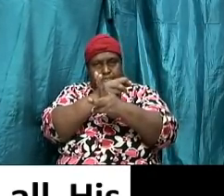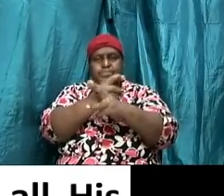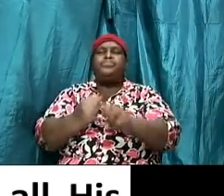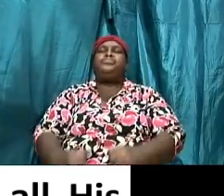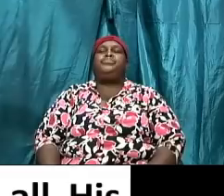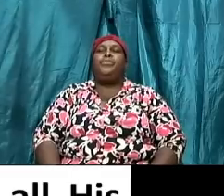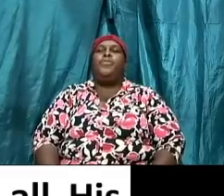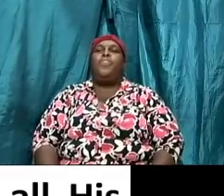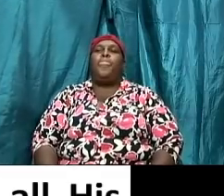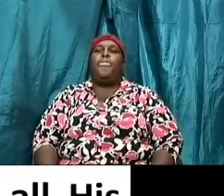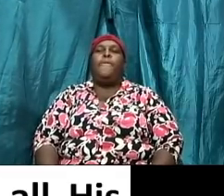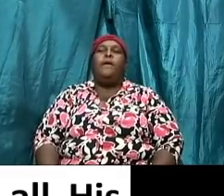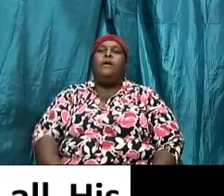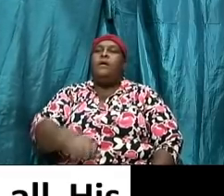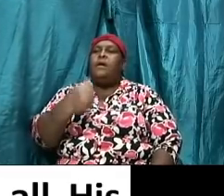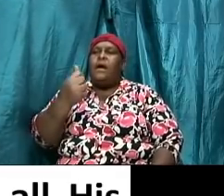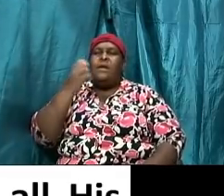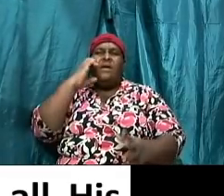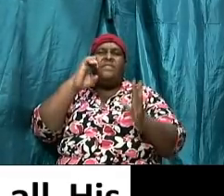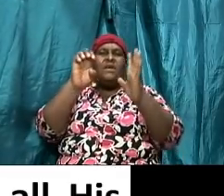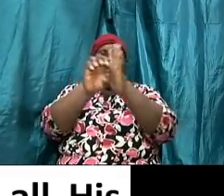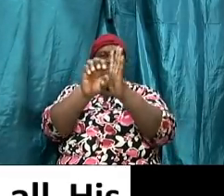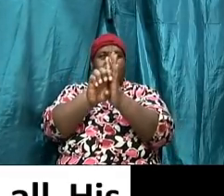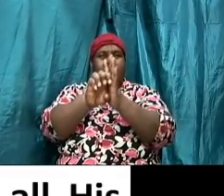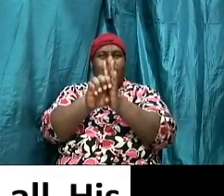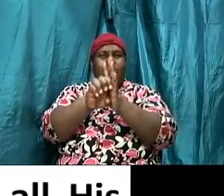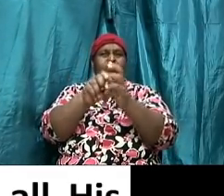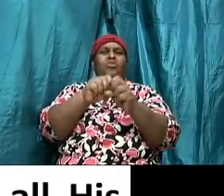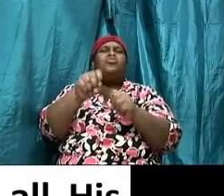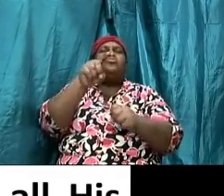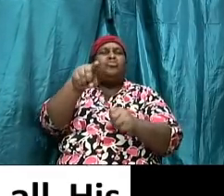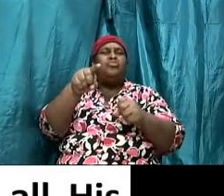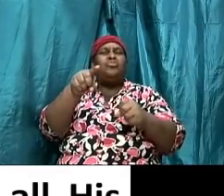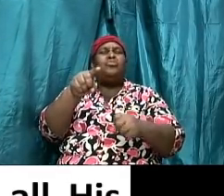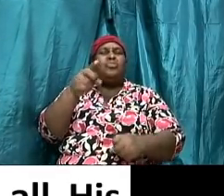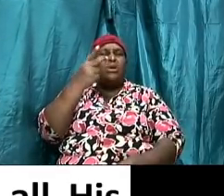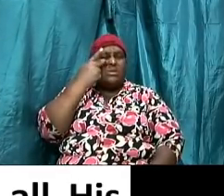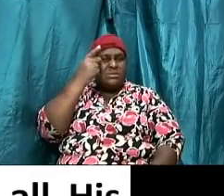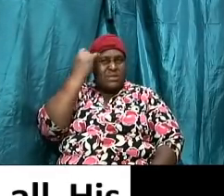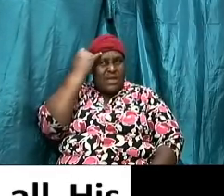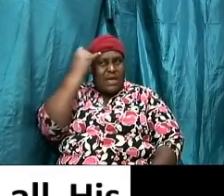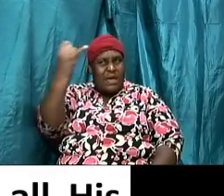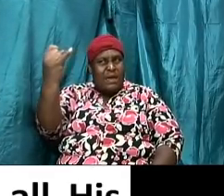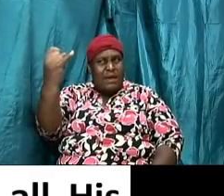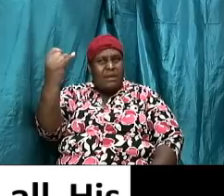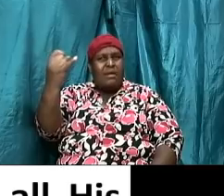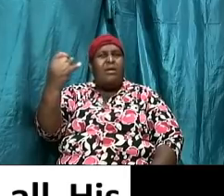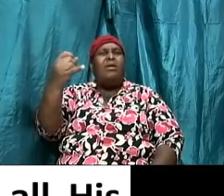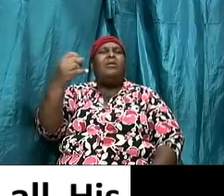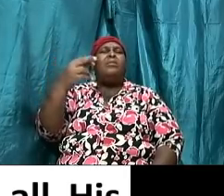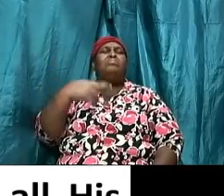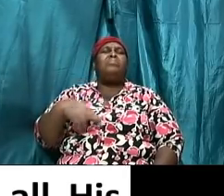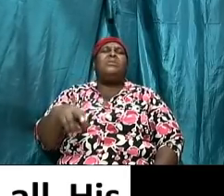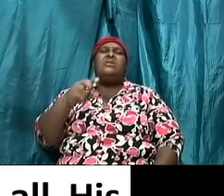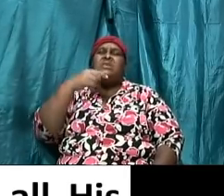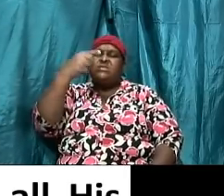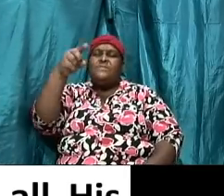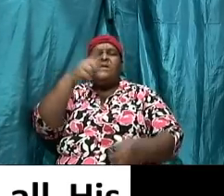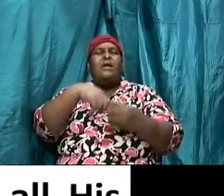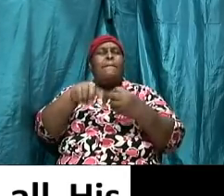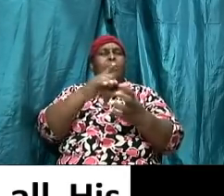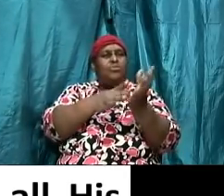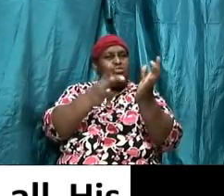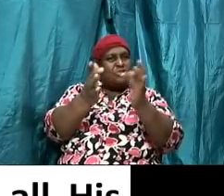another example of this, so you can get an idea of where I'm going. And this is in relation to Jesus Christ and how